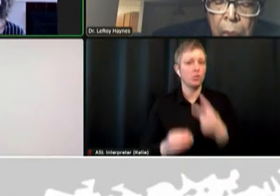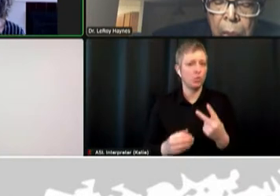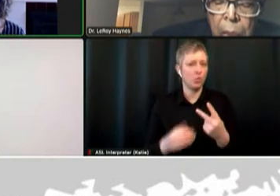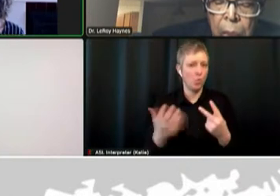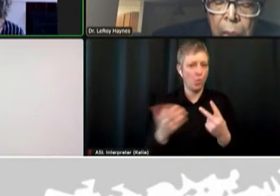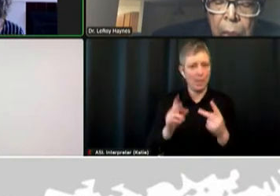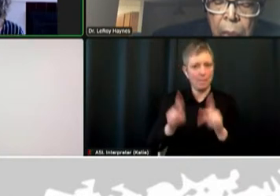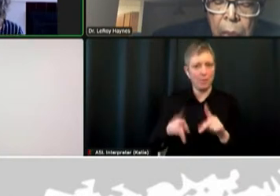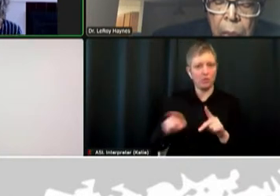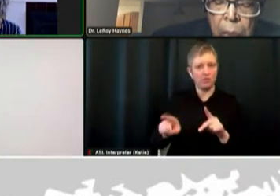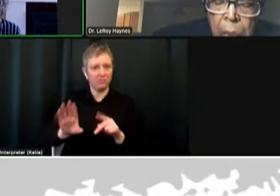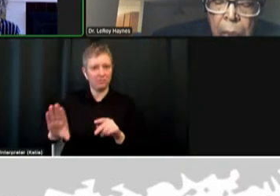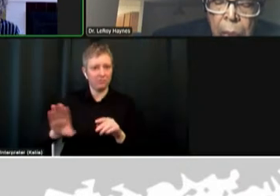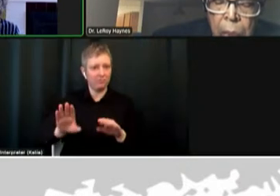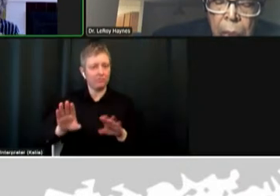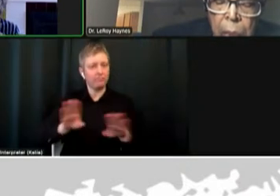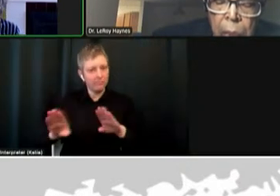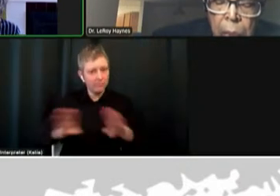statements?